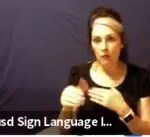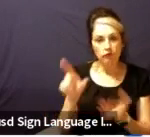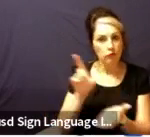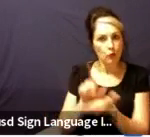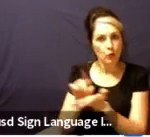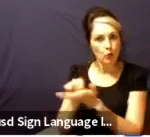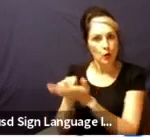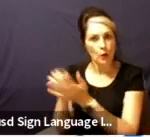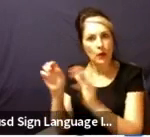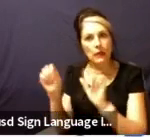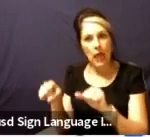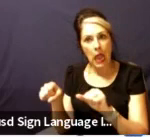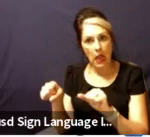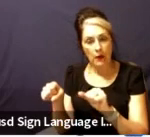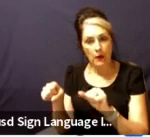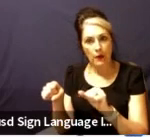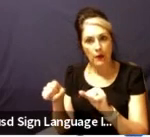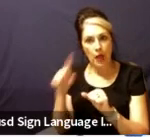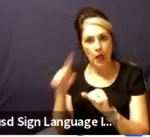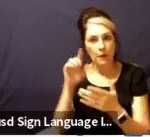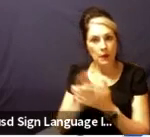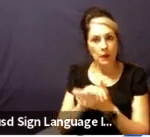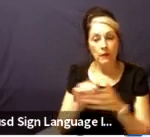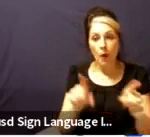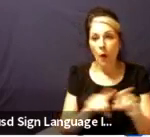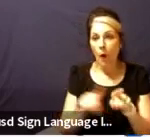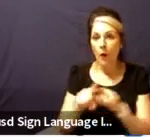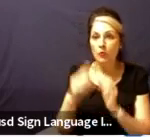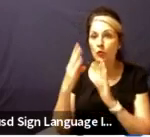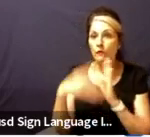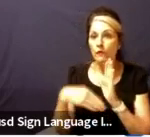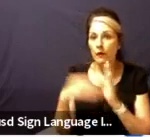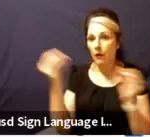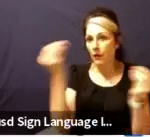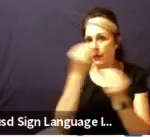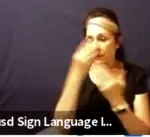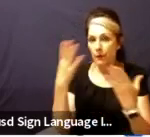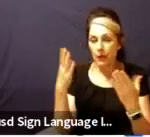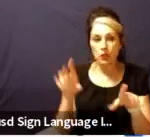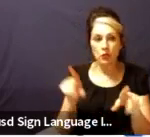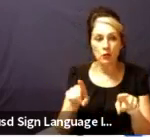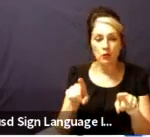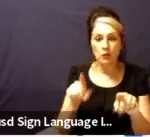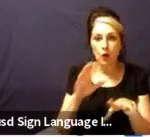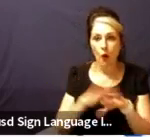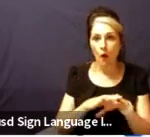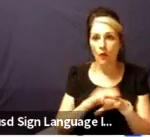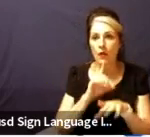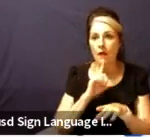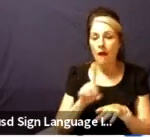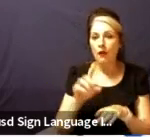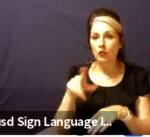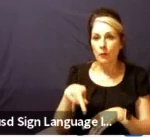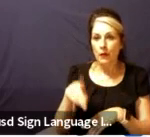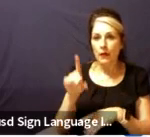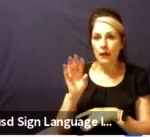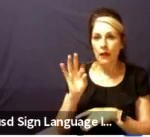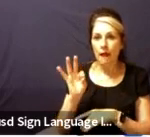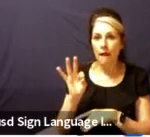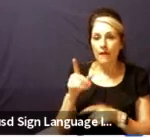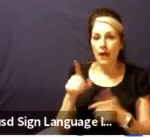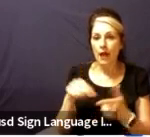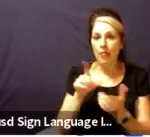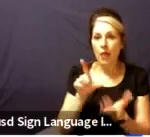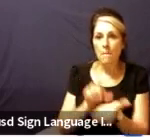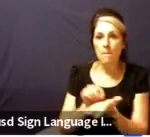out. I believe you can also fill that information out on the actual PDF and then print